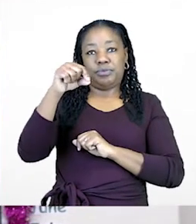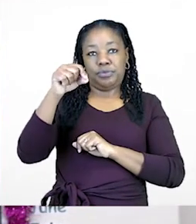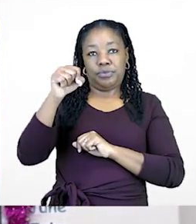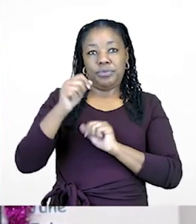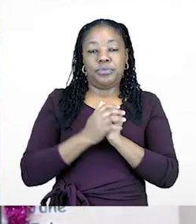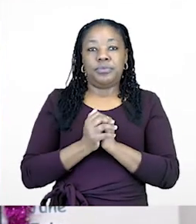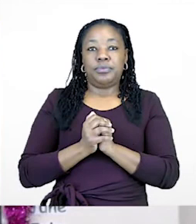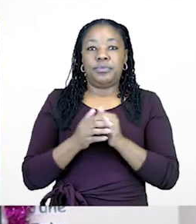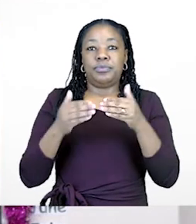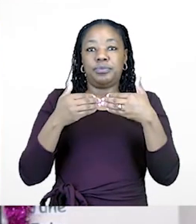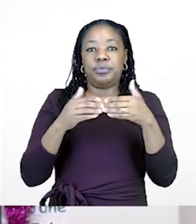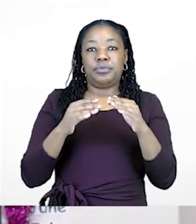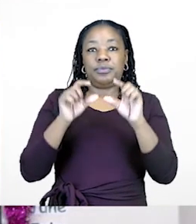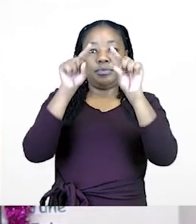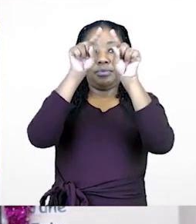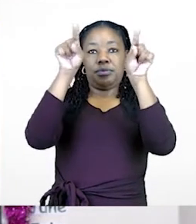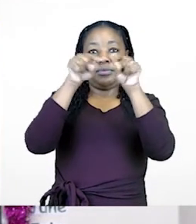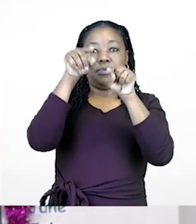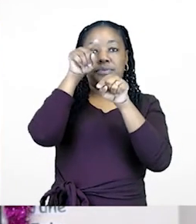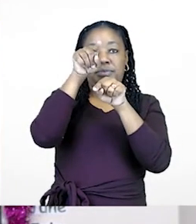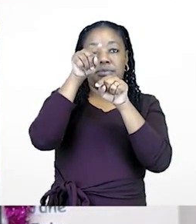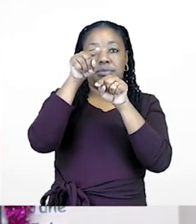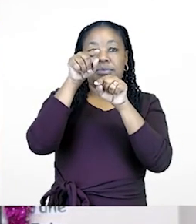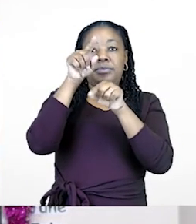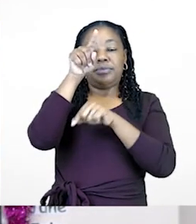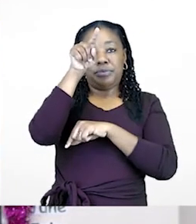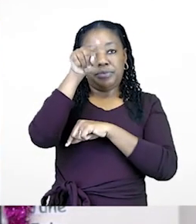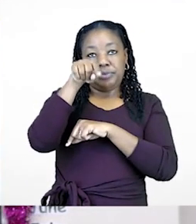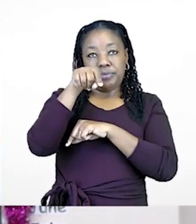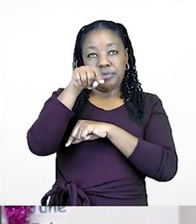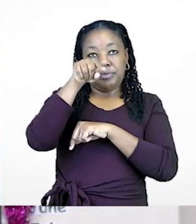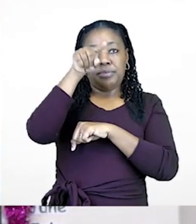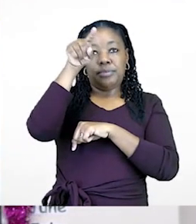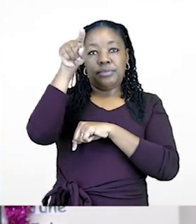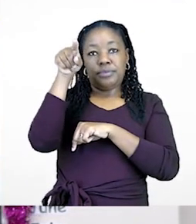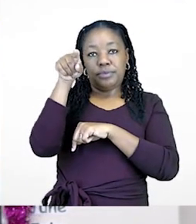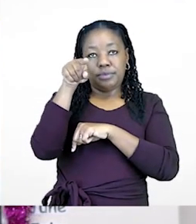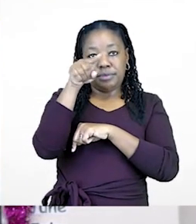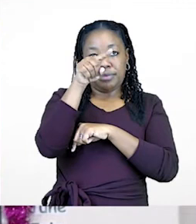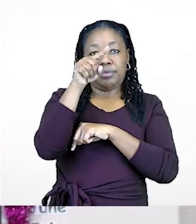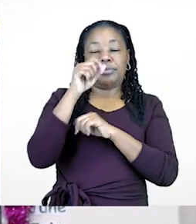We start at the top, going down, up, and